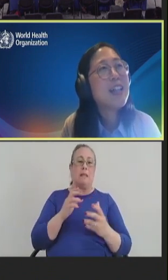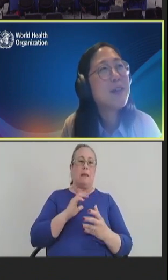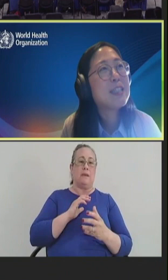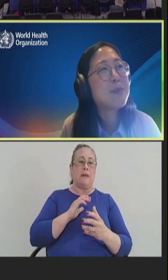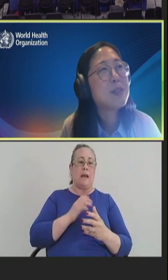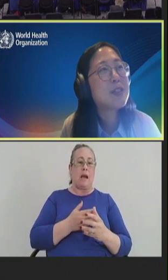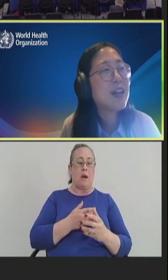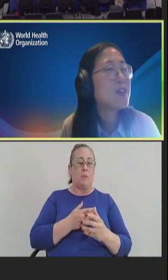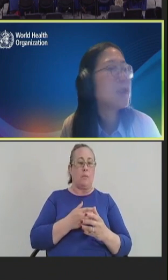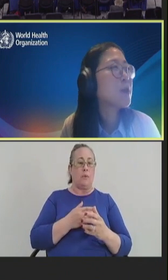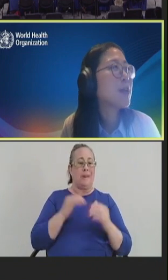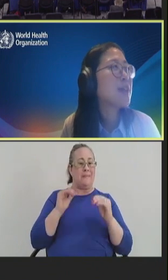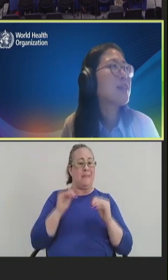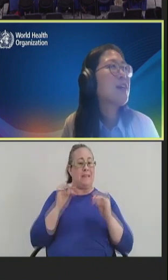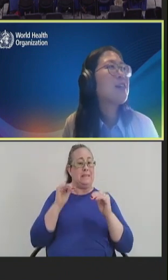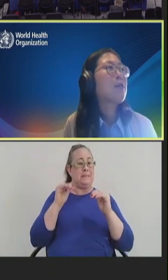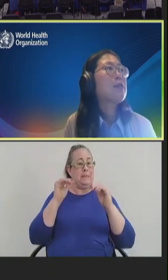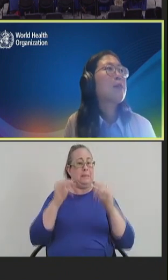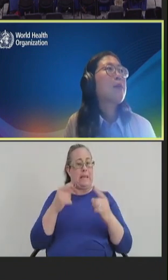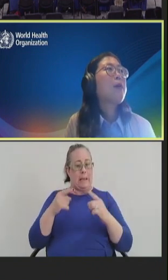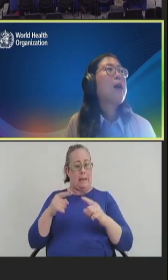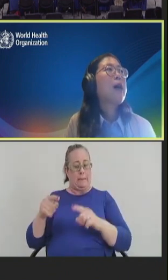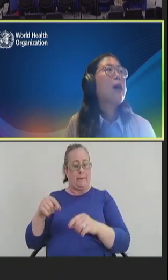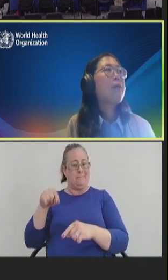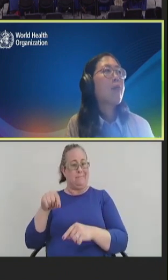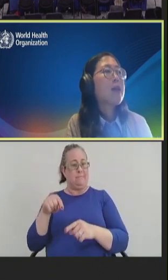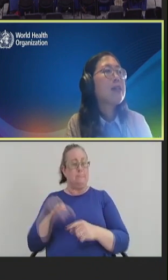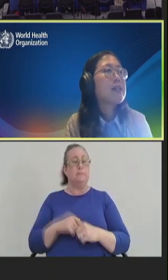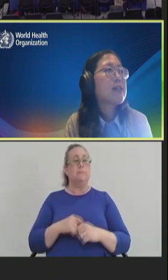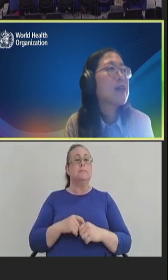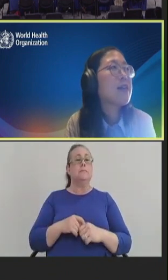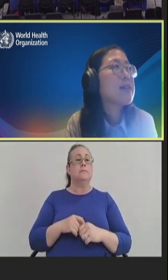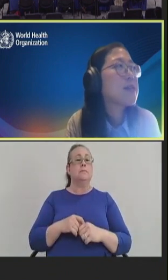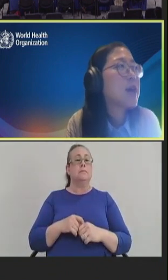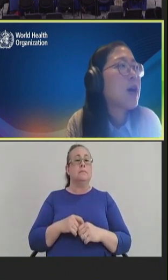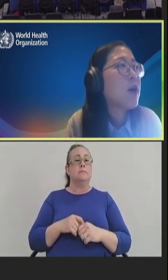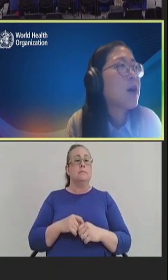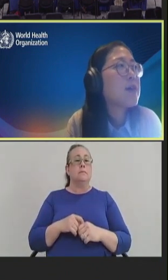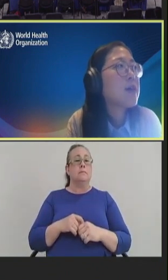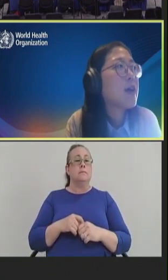methodological advancements took place. So first of all, is the